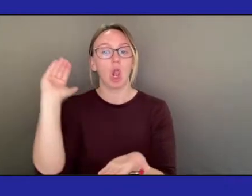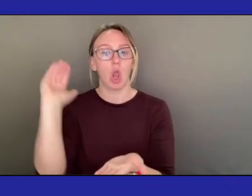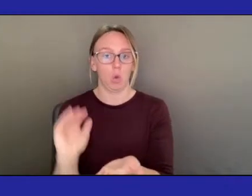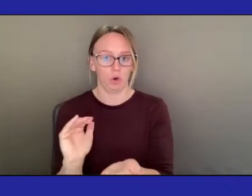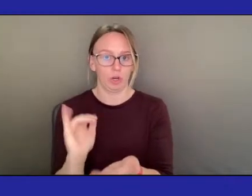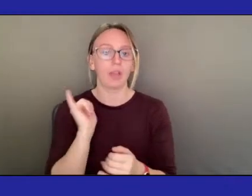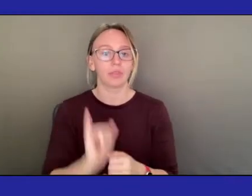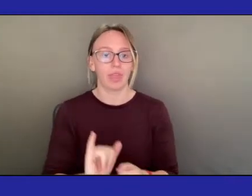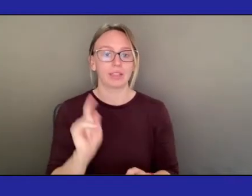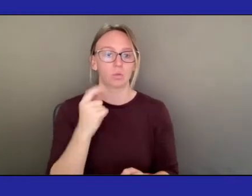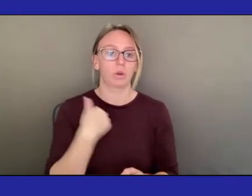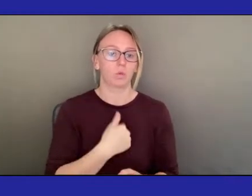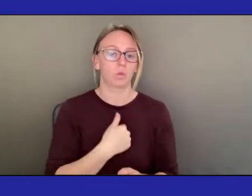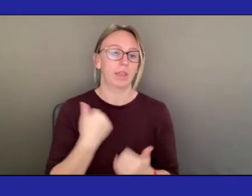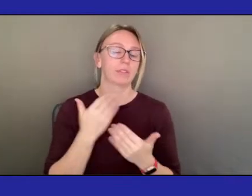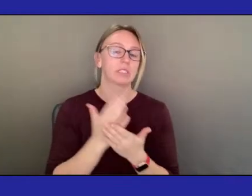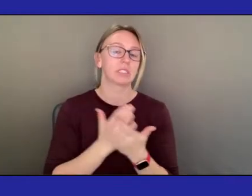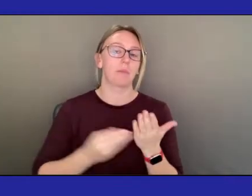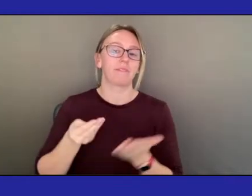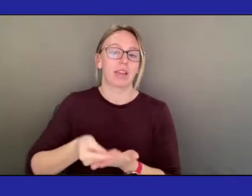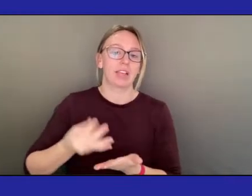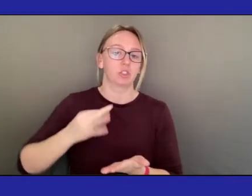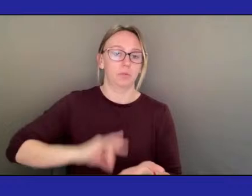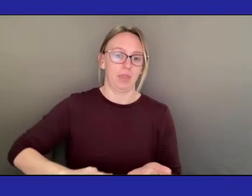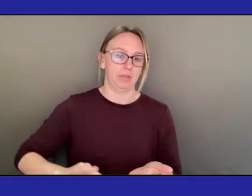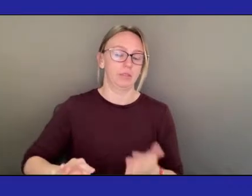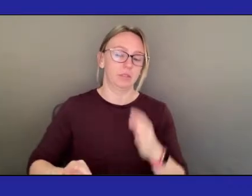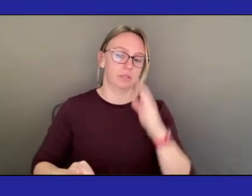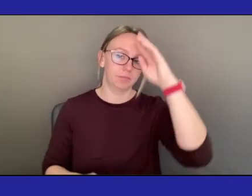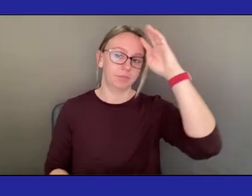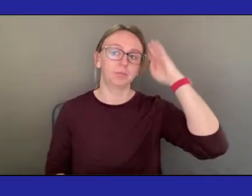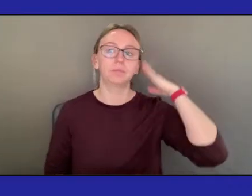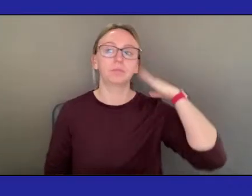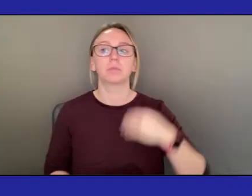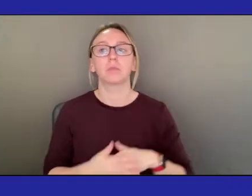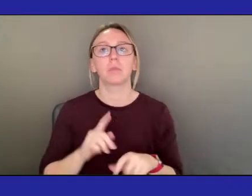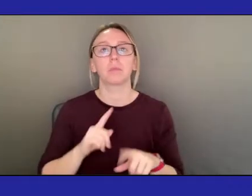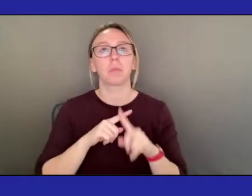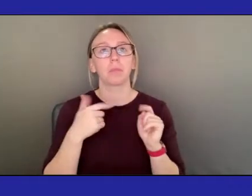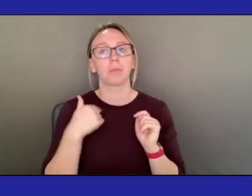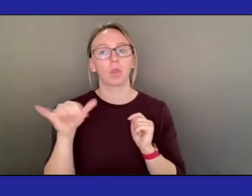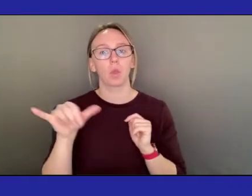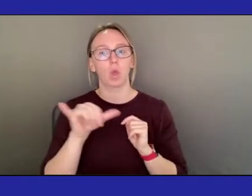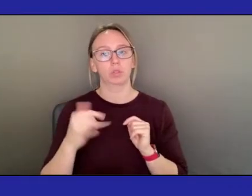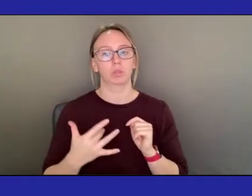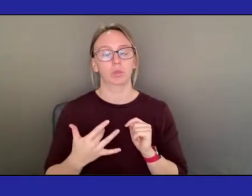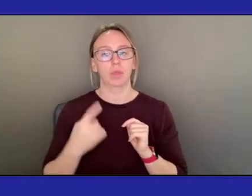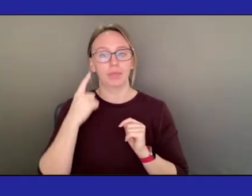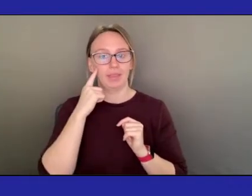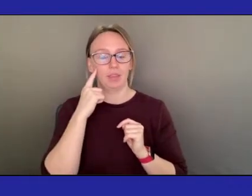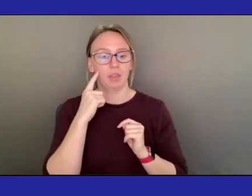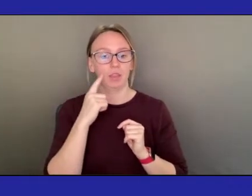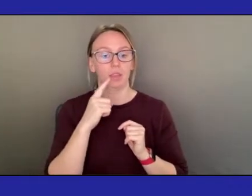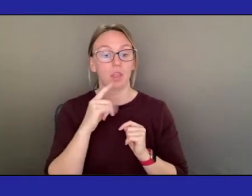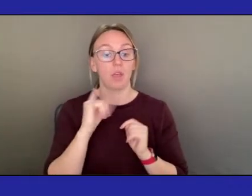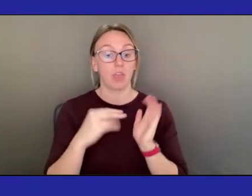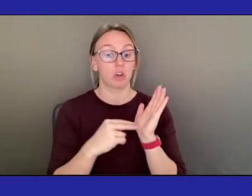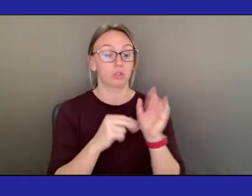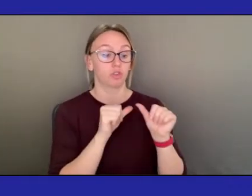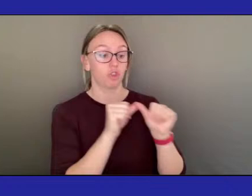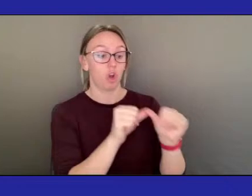get some of the financial gains. But I also think that the nurses, the chronic disease